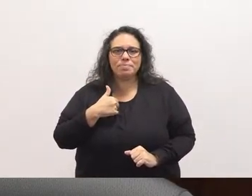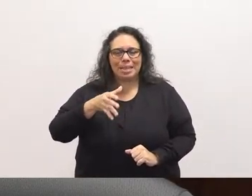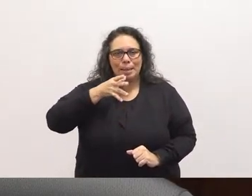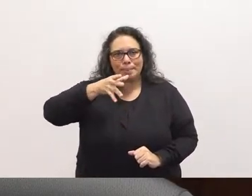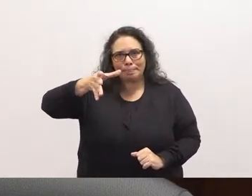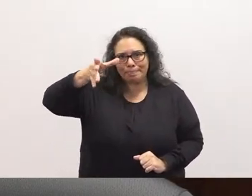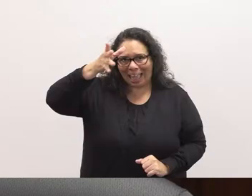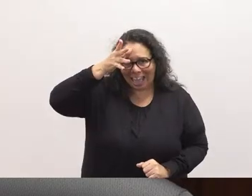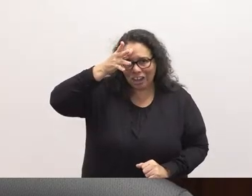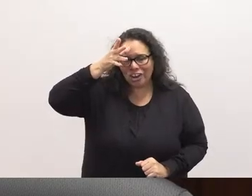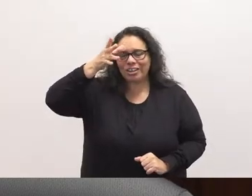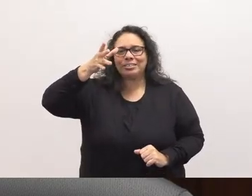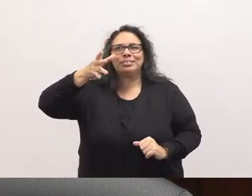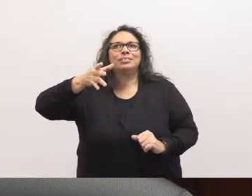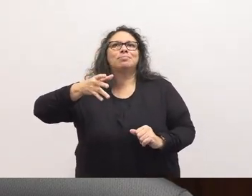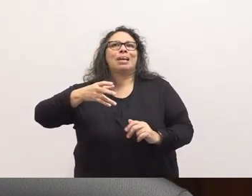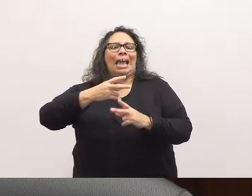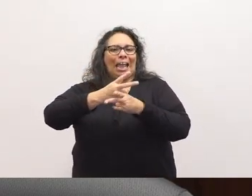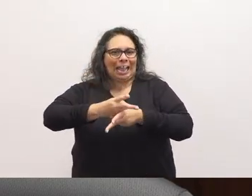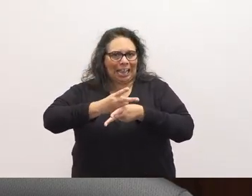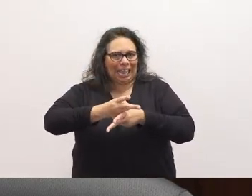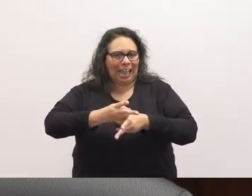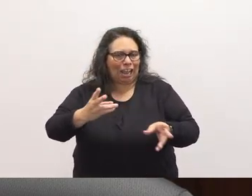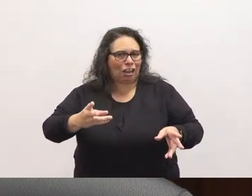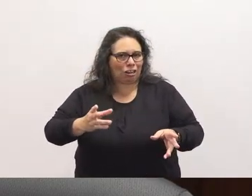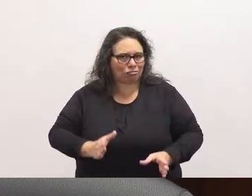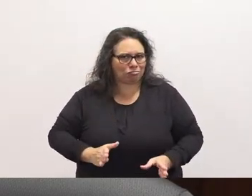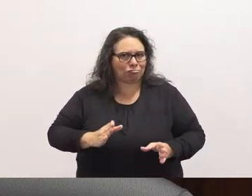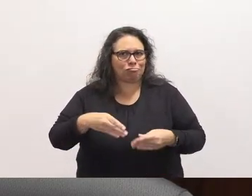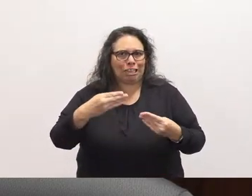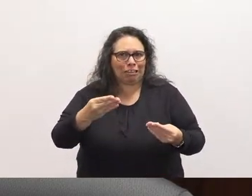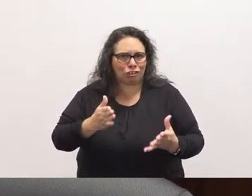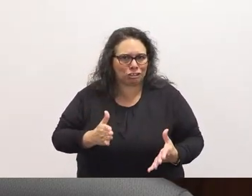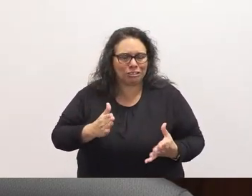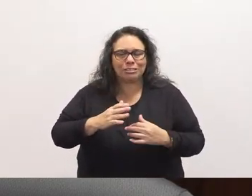parents, caregivers, family members, friends